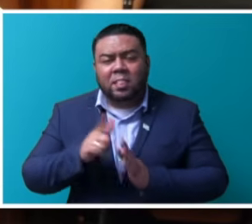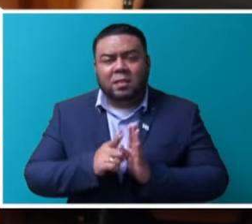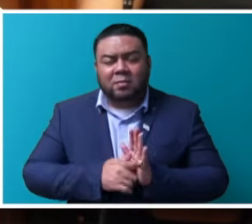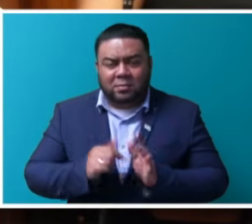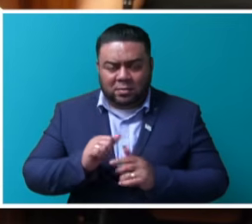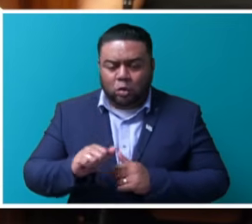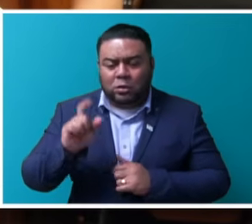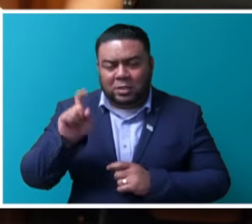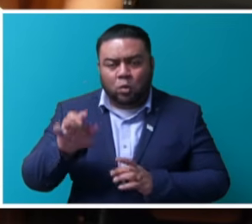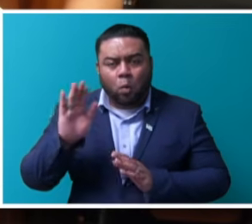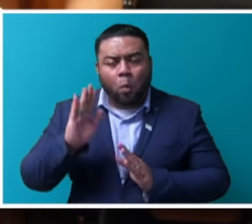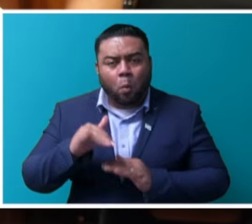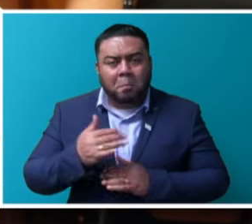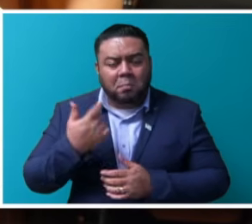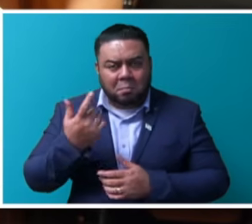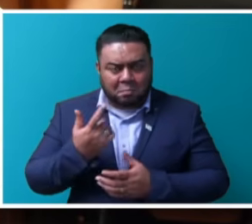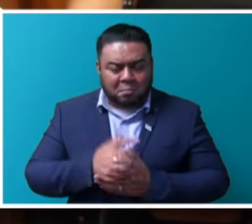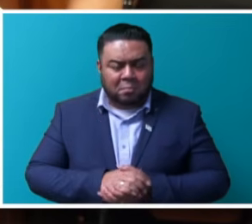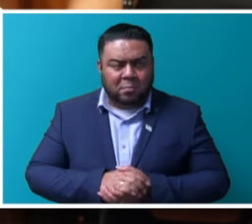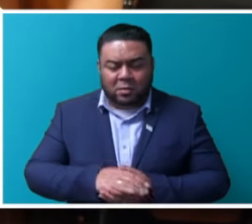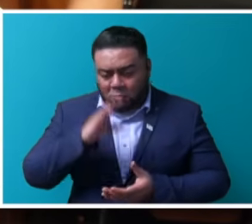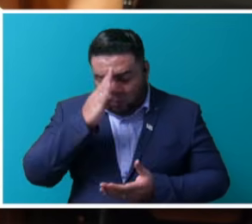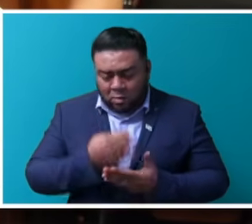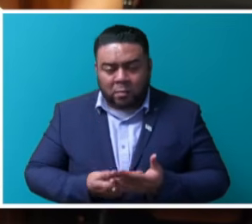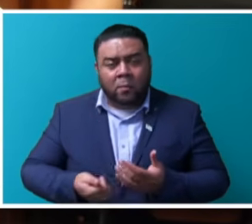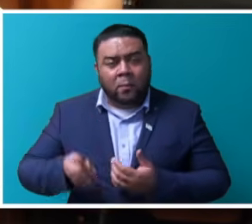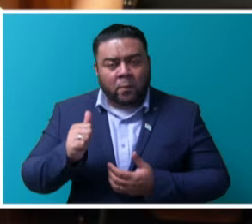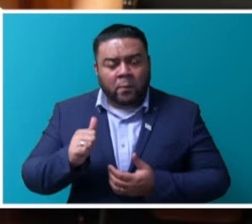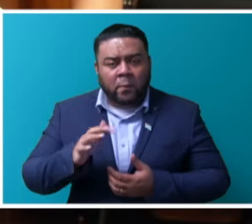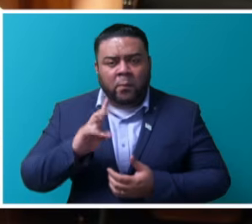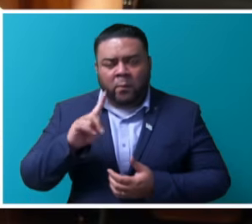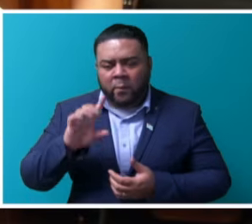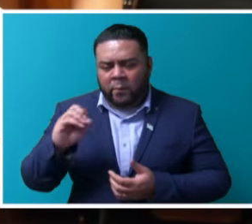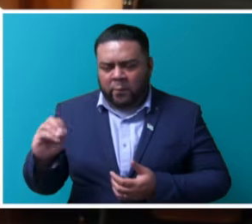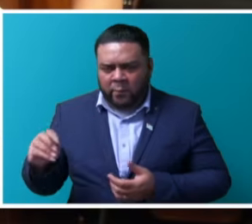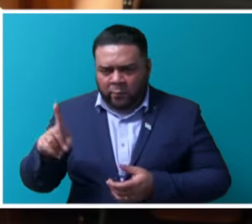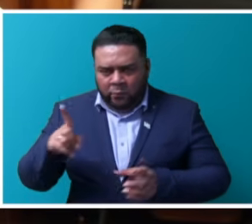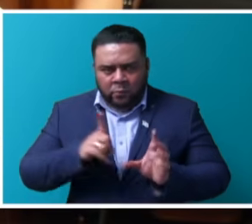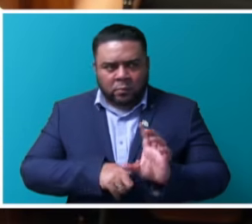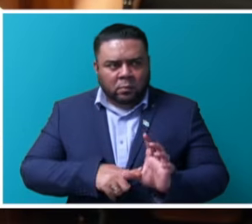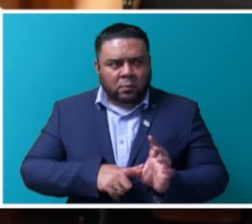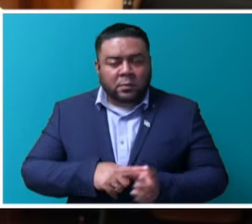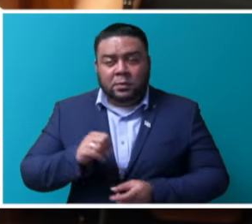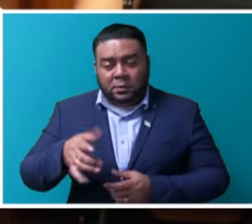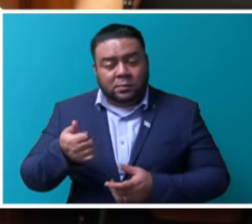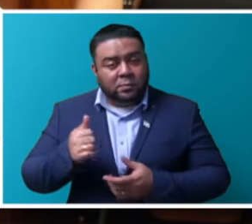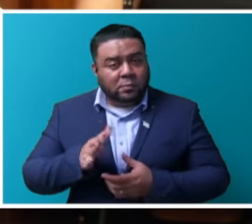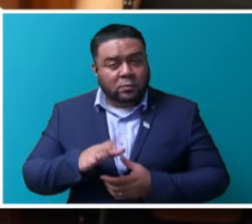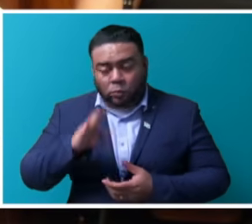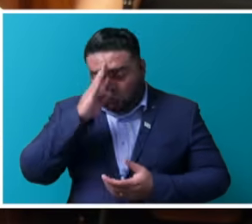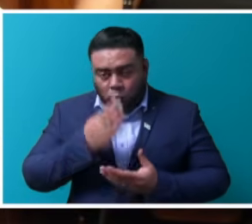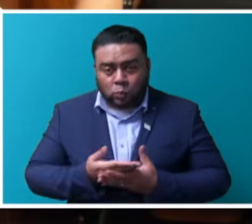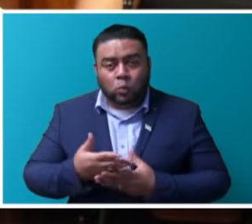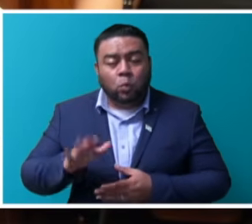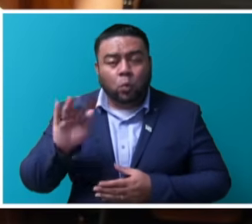in home care. These students will receive an additional allowance of 1,000 per annum. This is applicable to students on